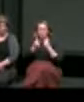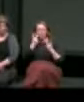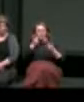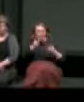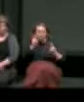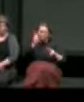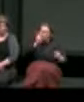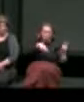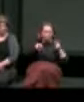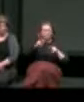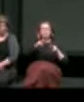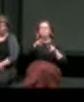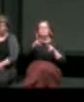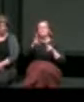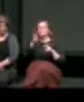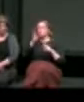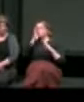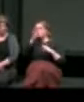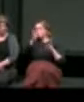future work.